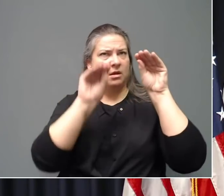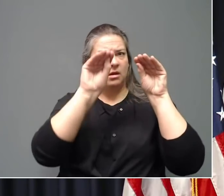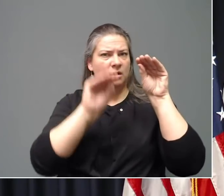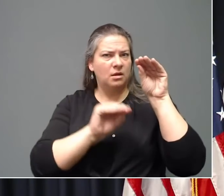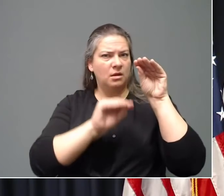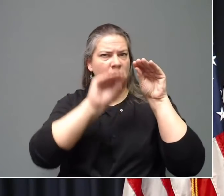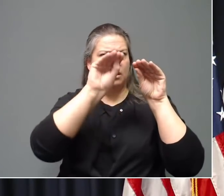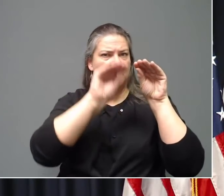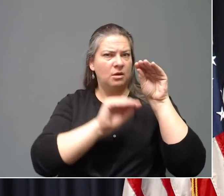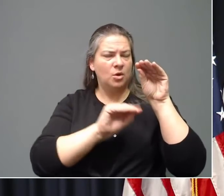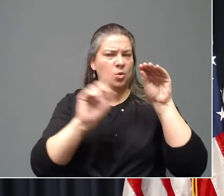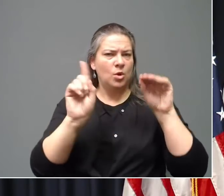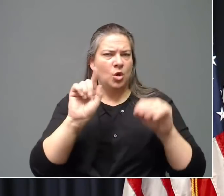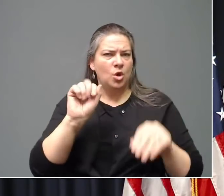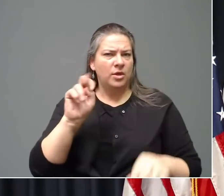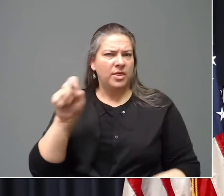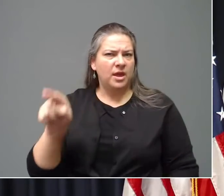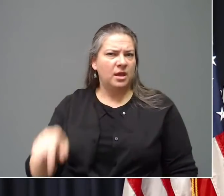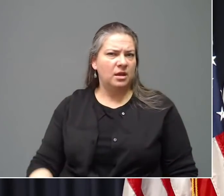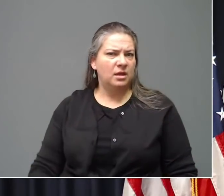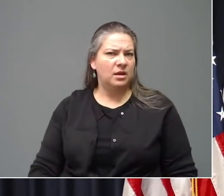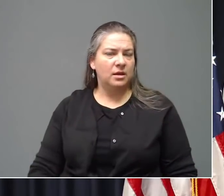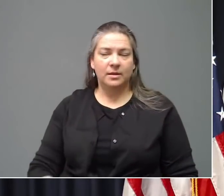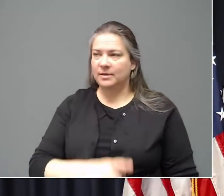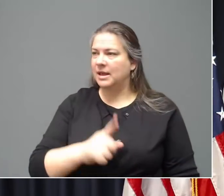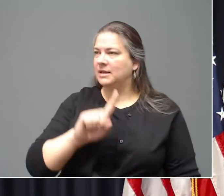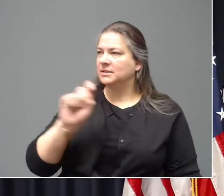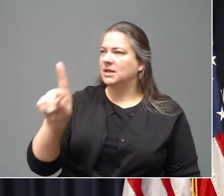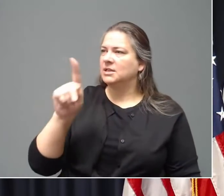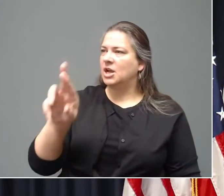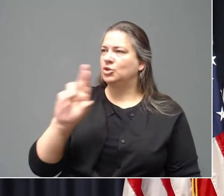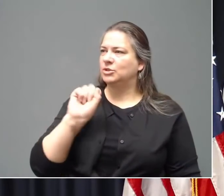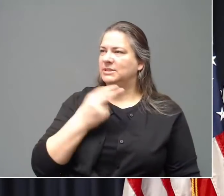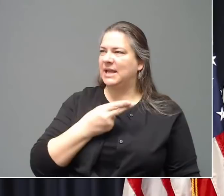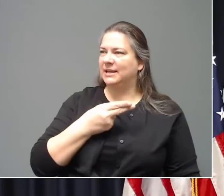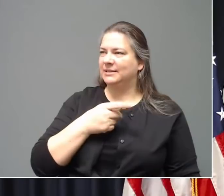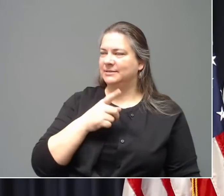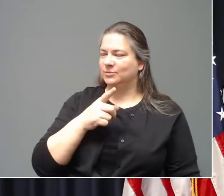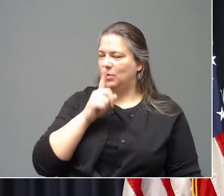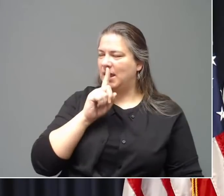priorities? We got Dr. Stack coming up for that one.